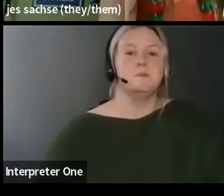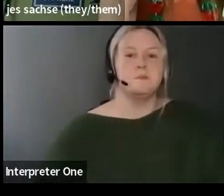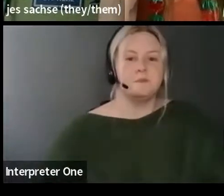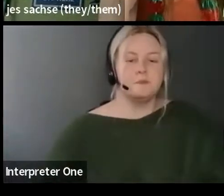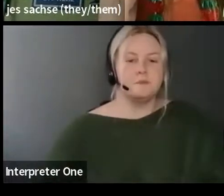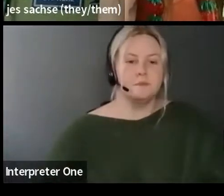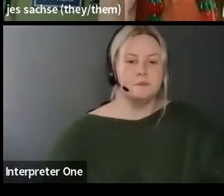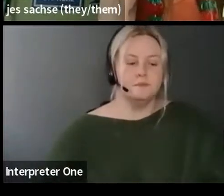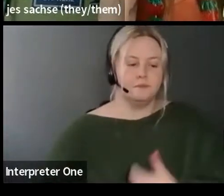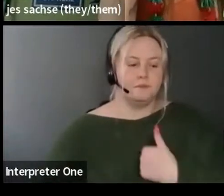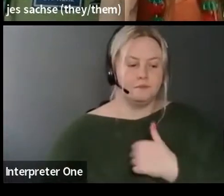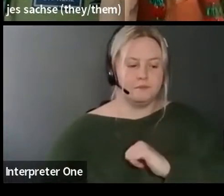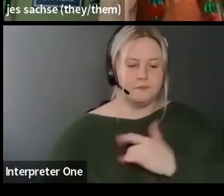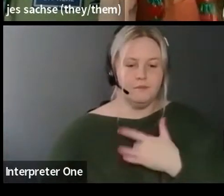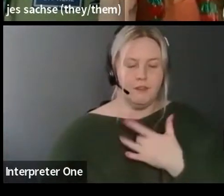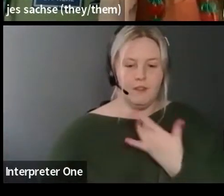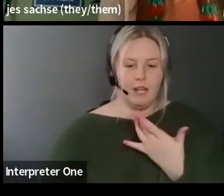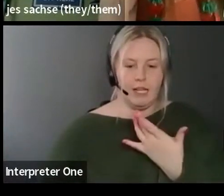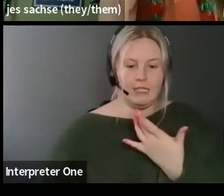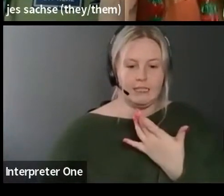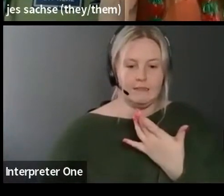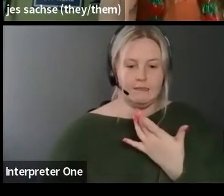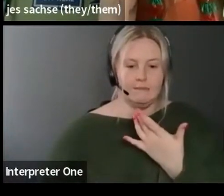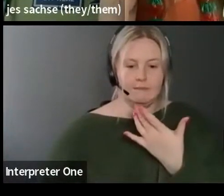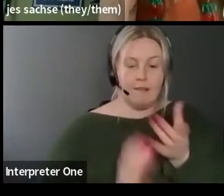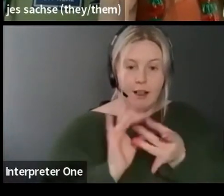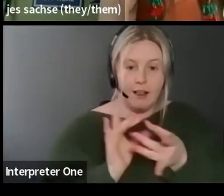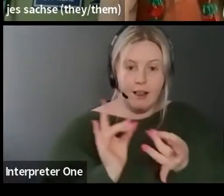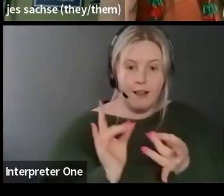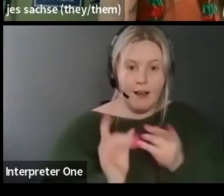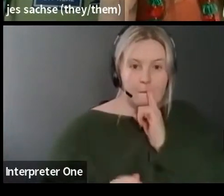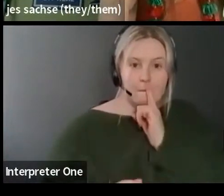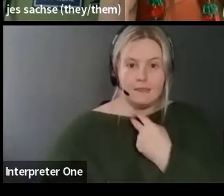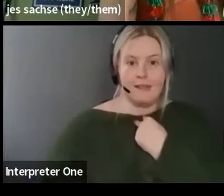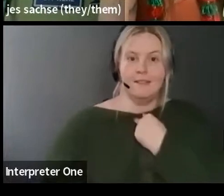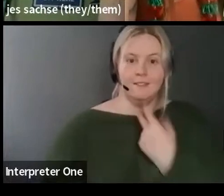at a loss for words. So thank you.